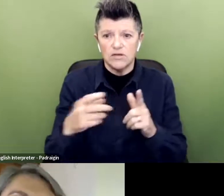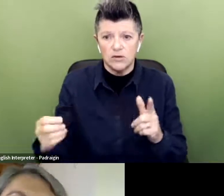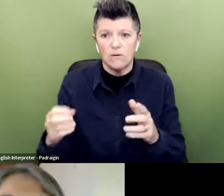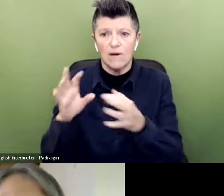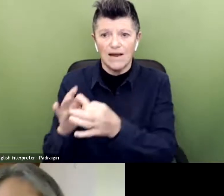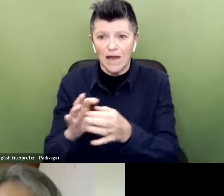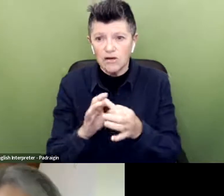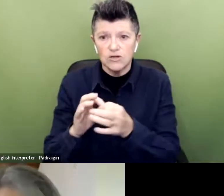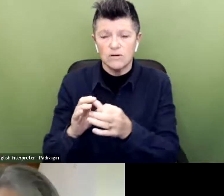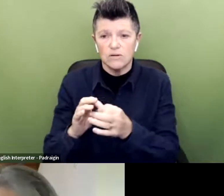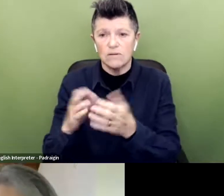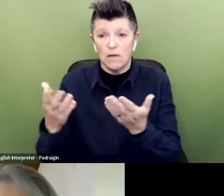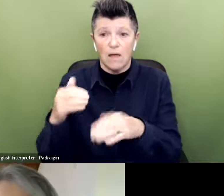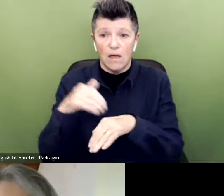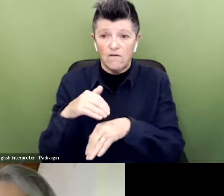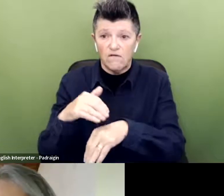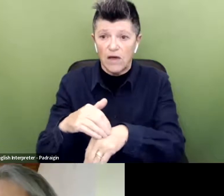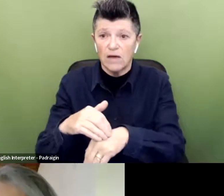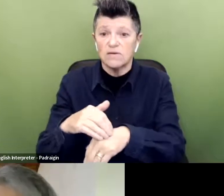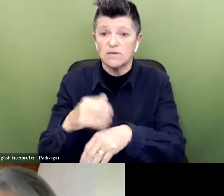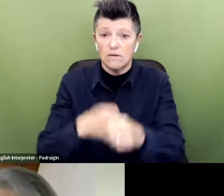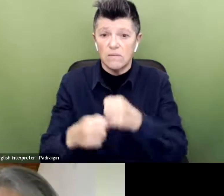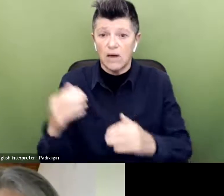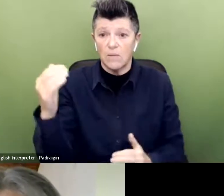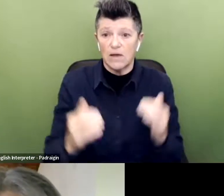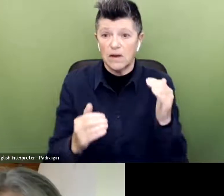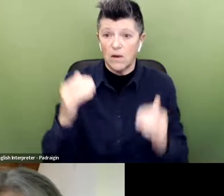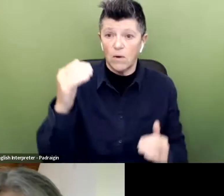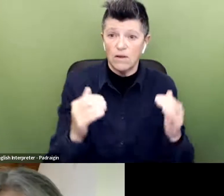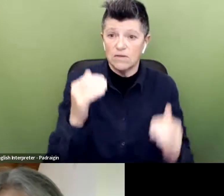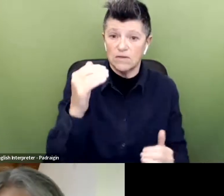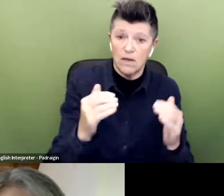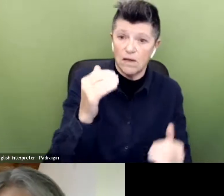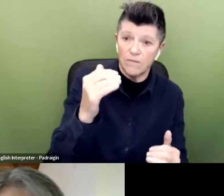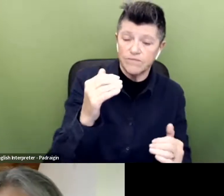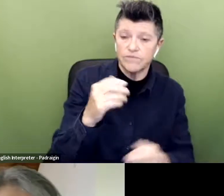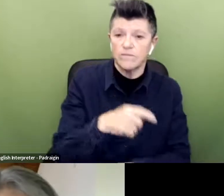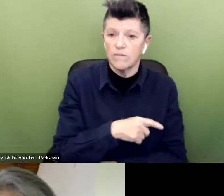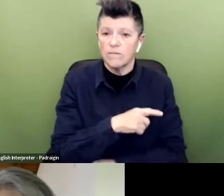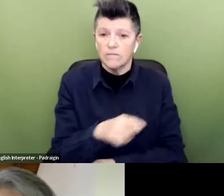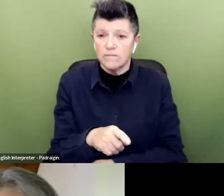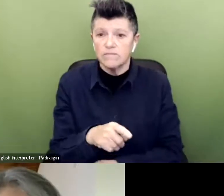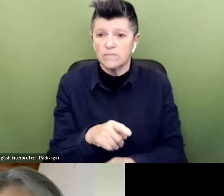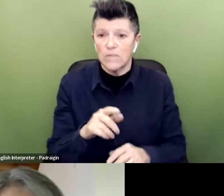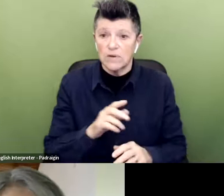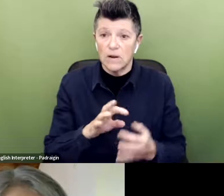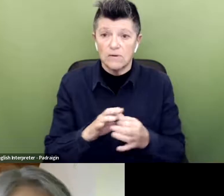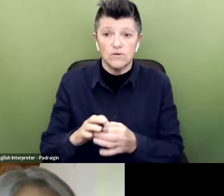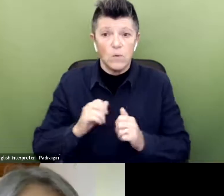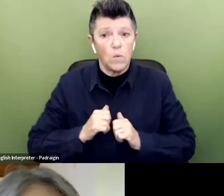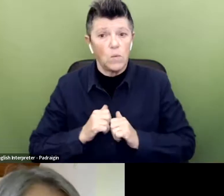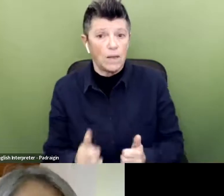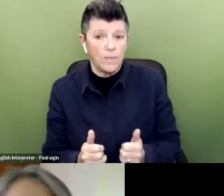and the inequality of the digital connection on people's well-being. So